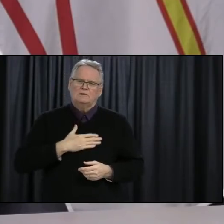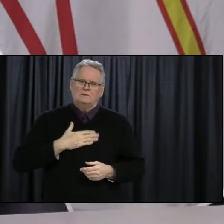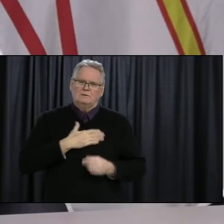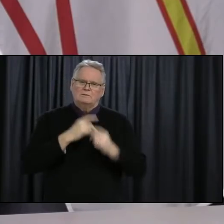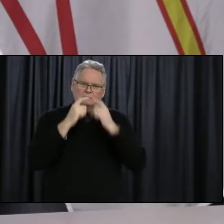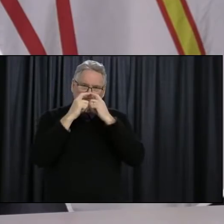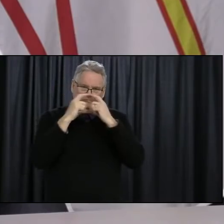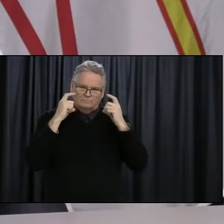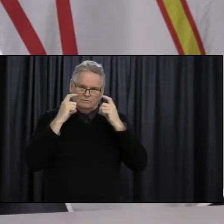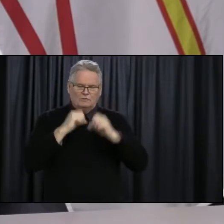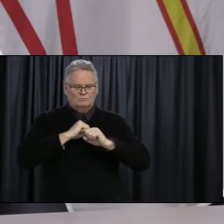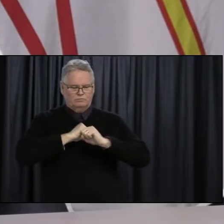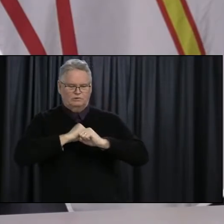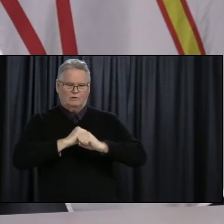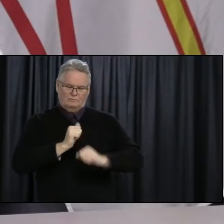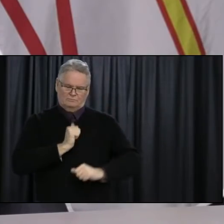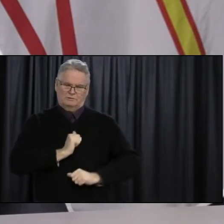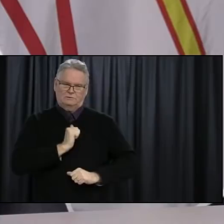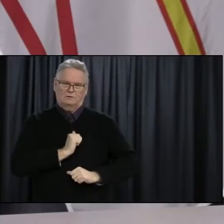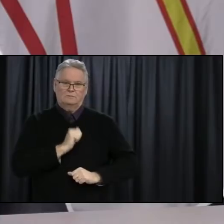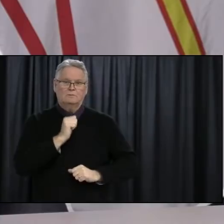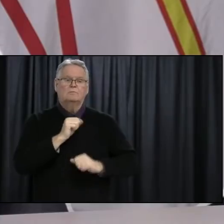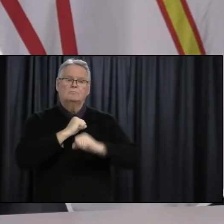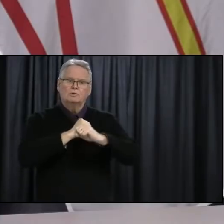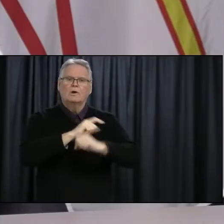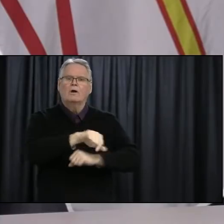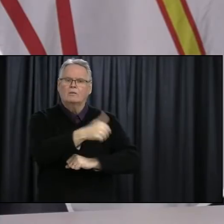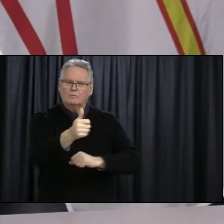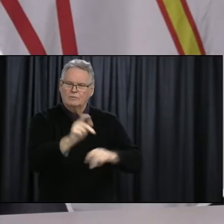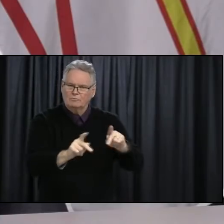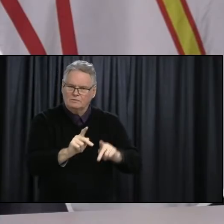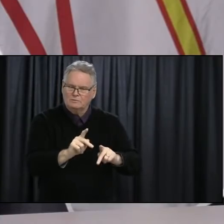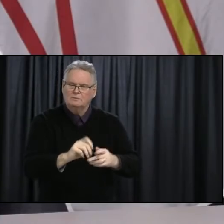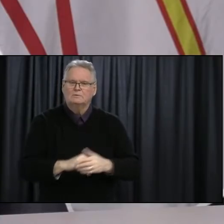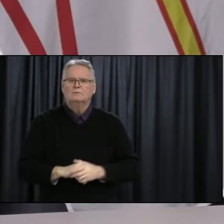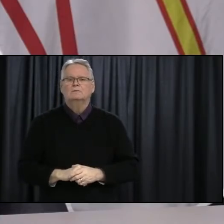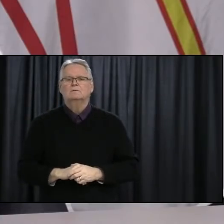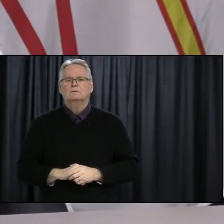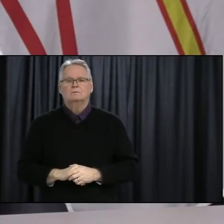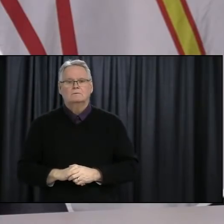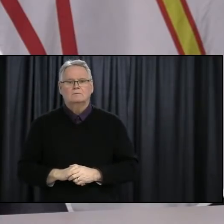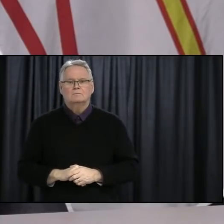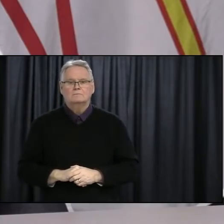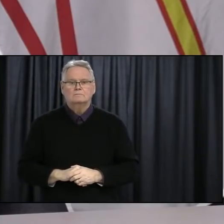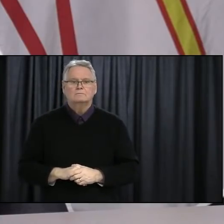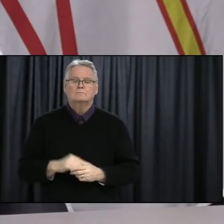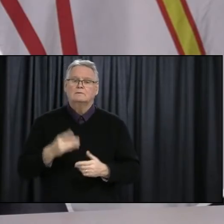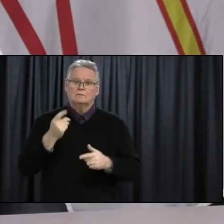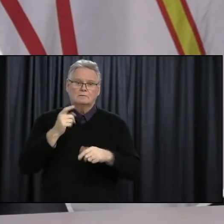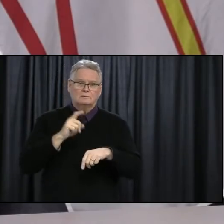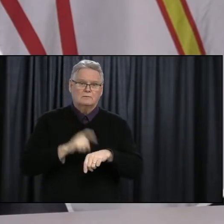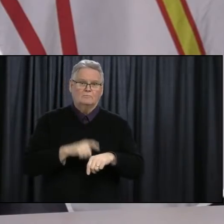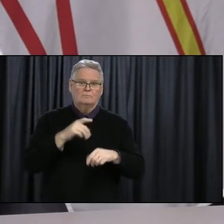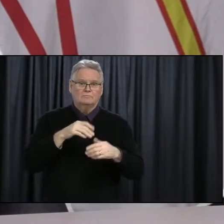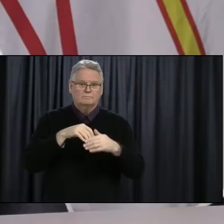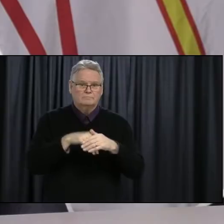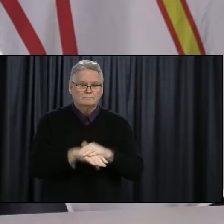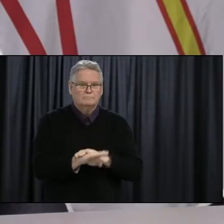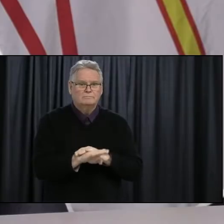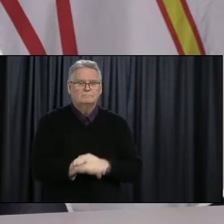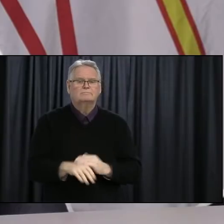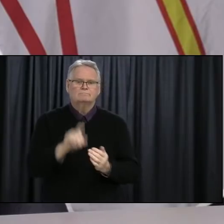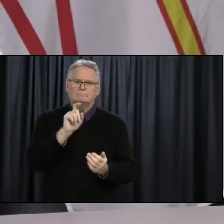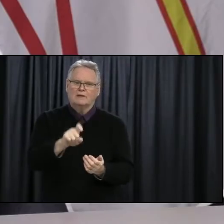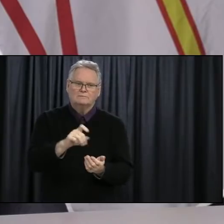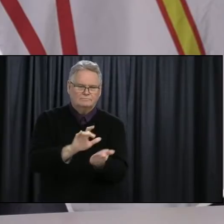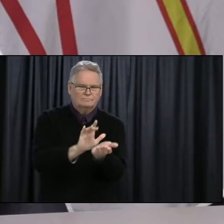others against COVID. Wash your hands or use hand sanitizer when you begin work and after touching any common surfaces. And do not go to work